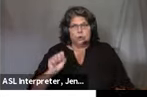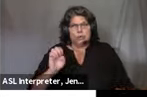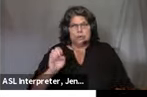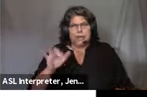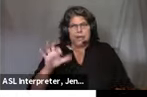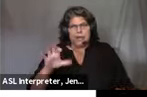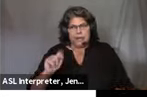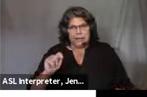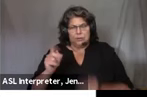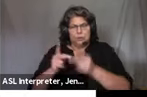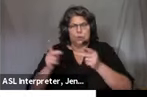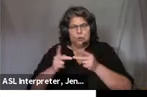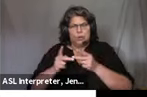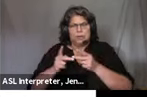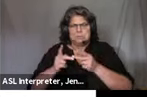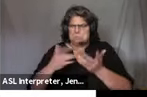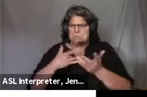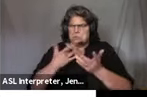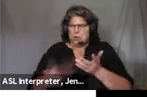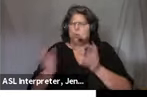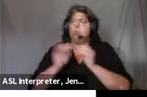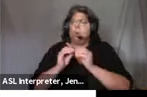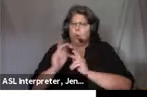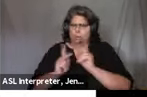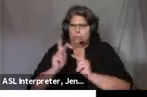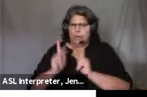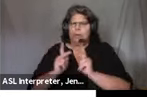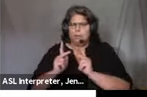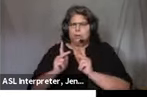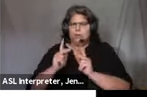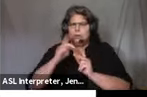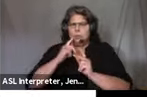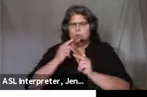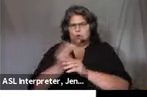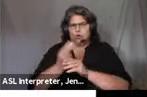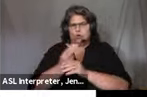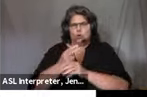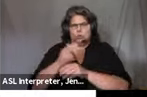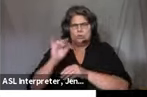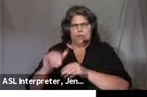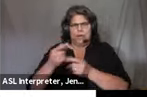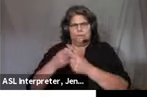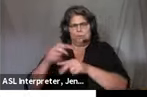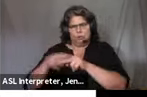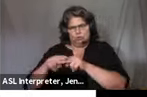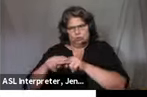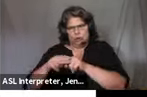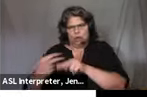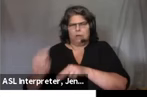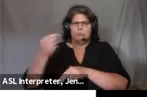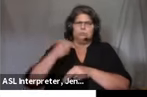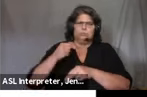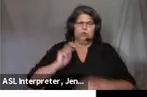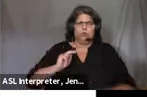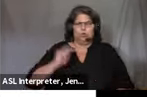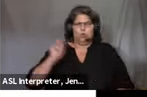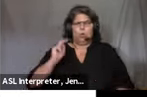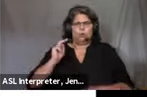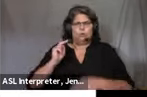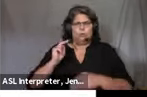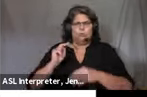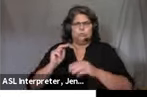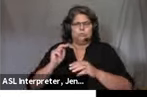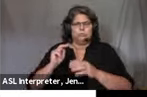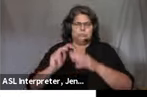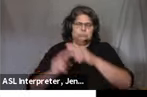probably more trips that would be generated by the connection to SMART for the northern option.